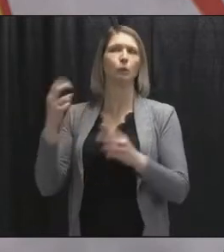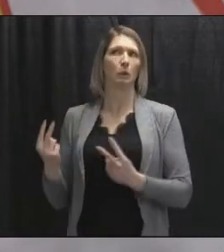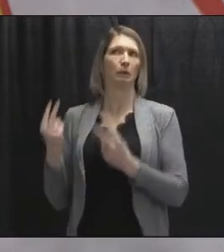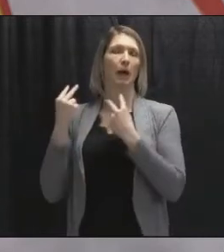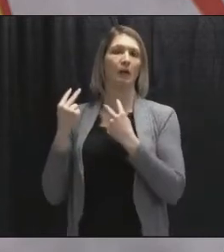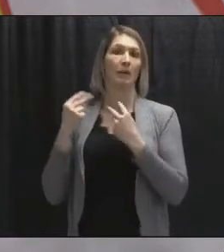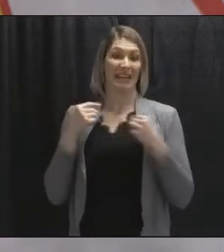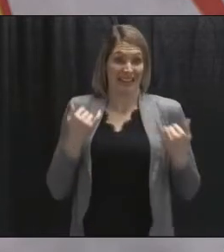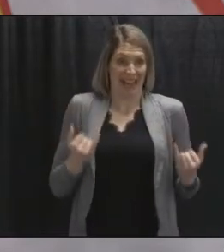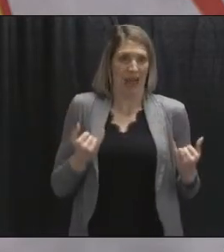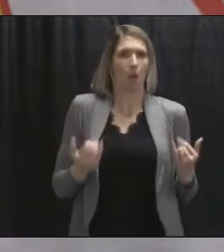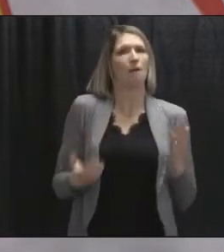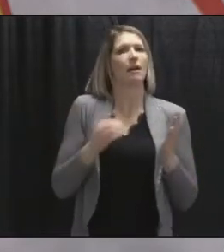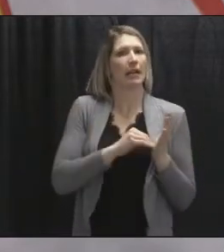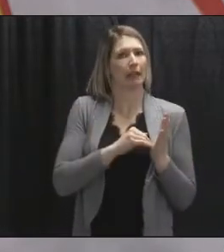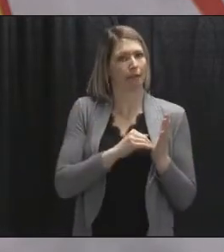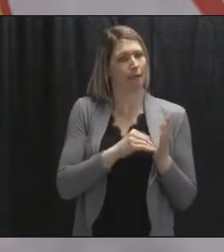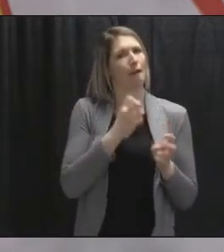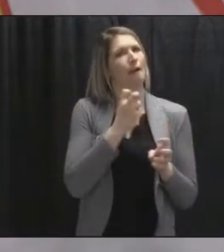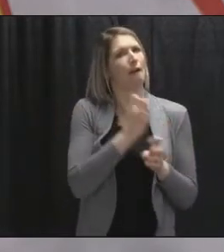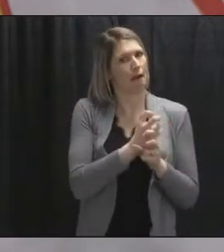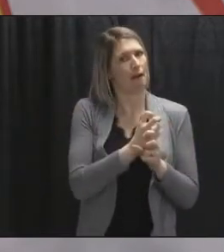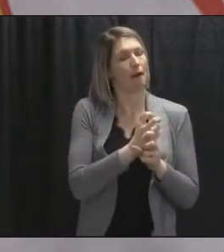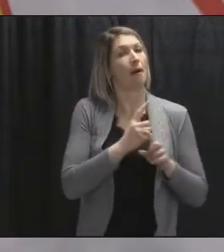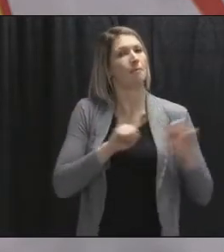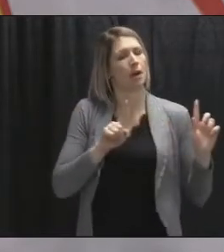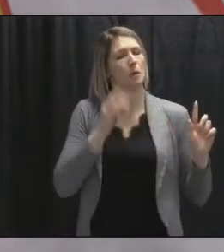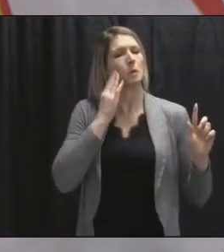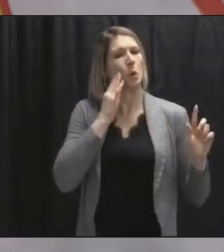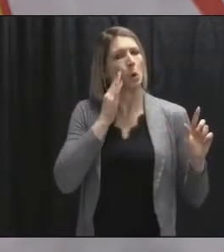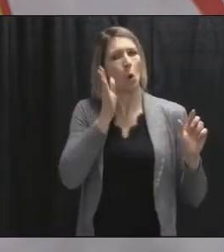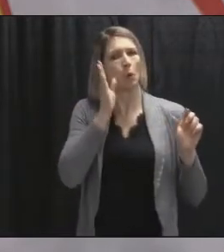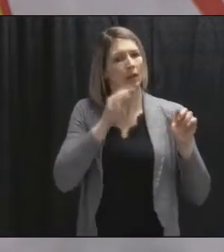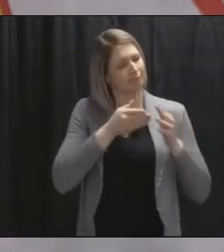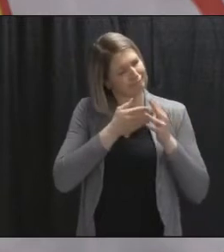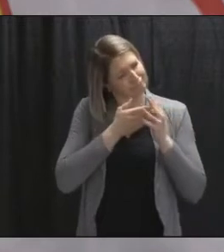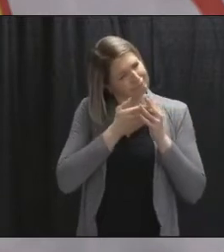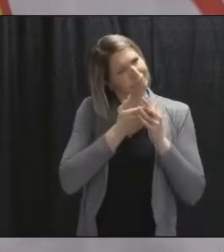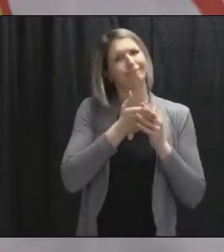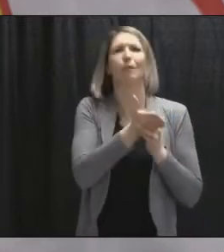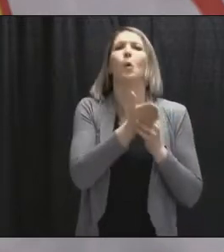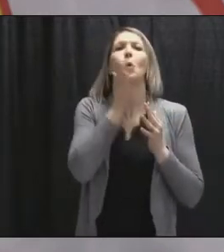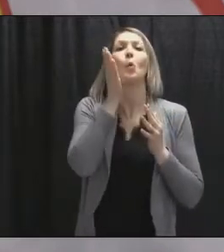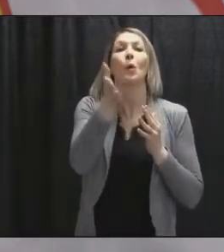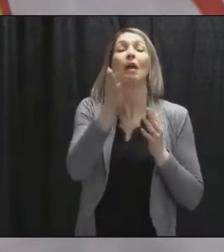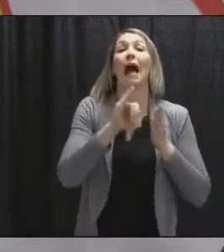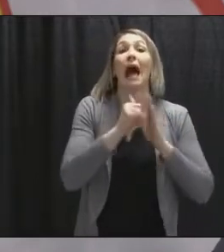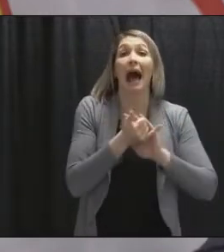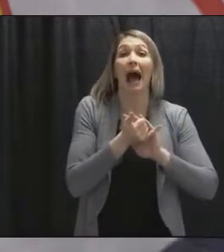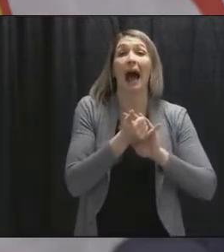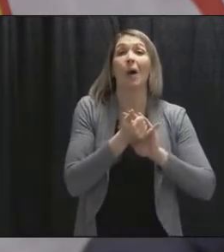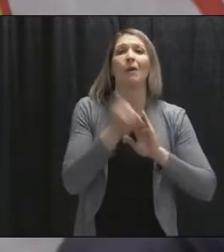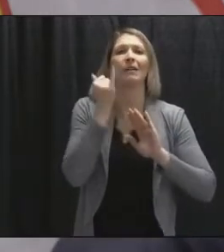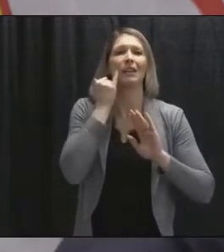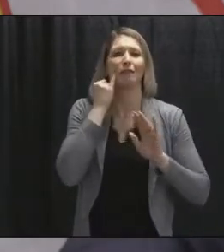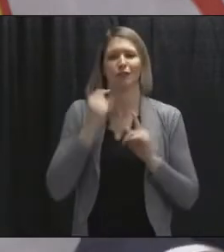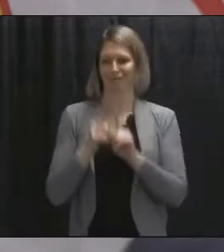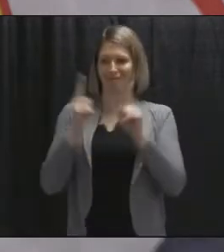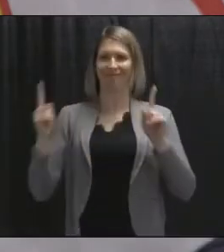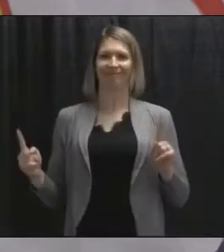will only emerge by our actions. Remember, the virus only moves when you